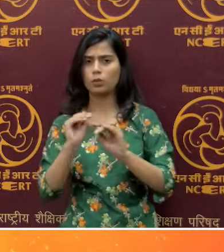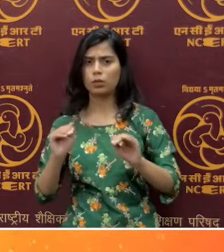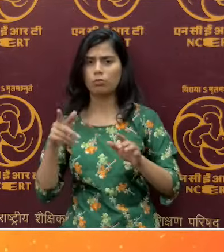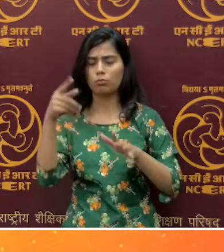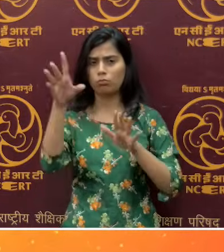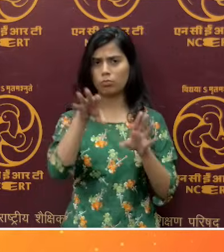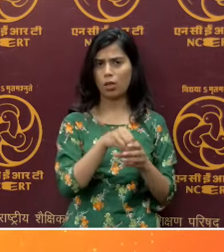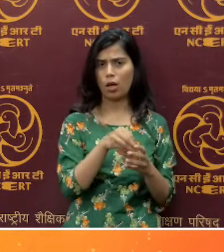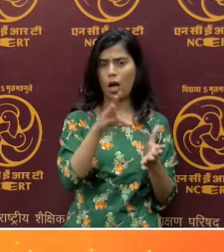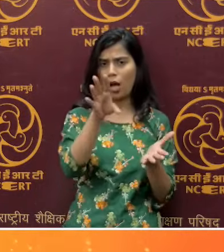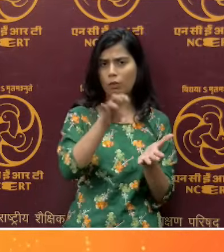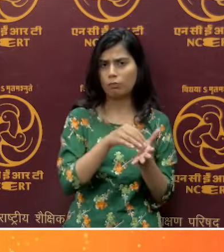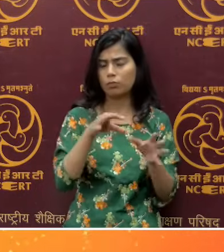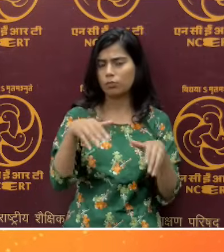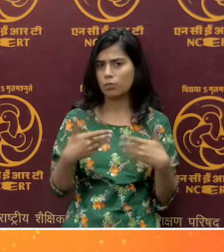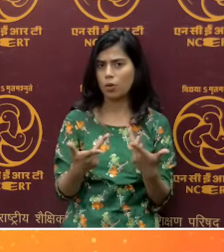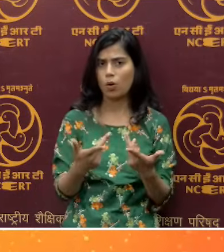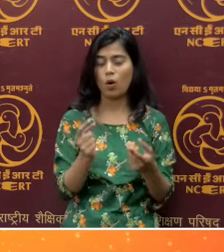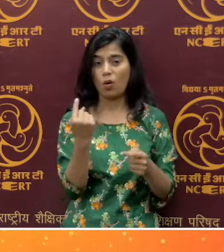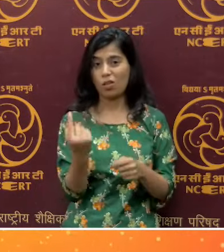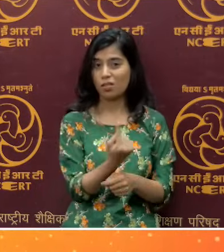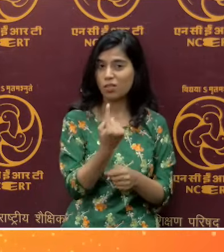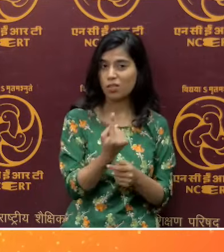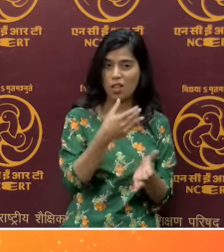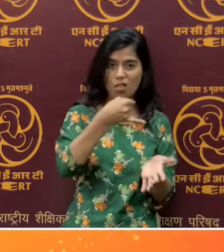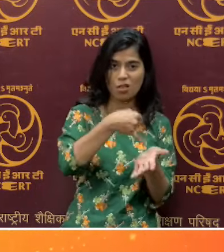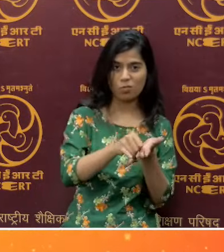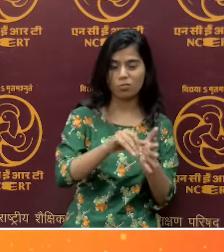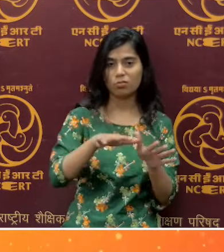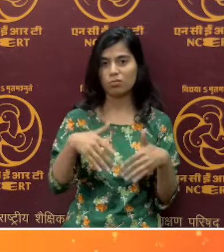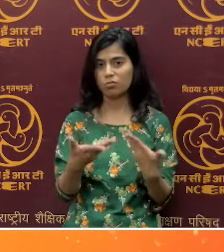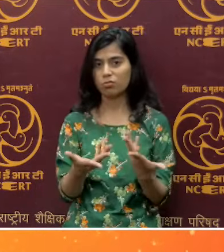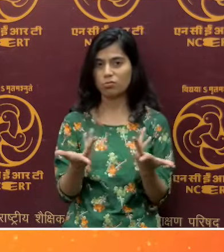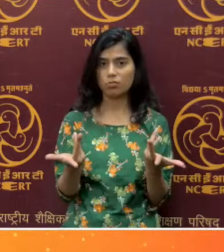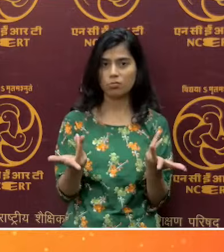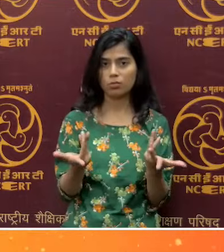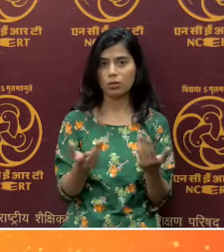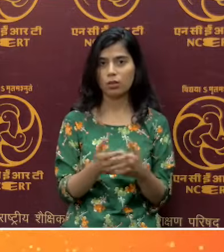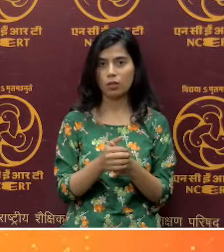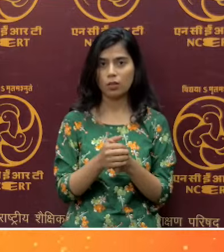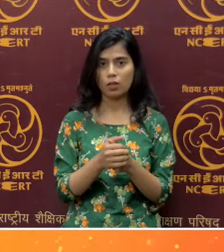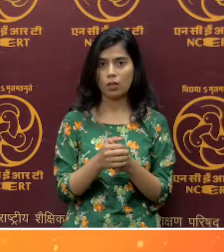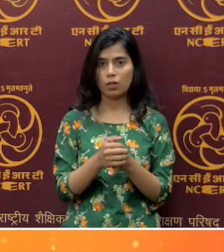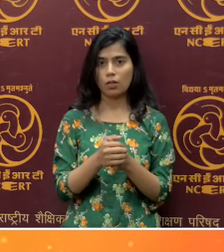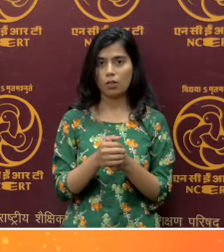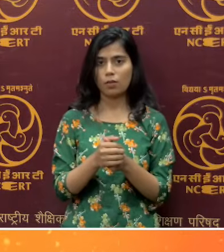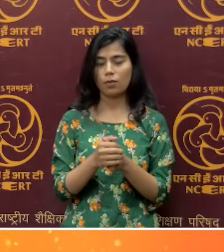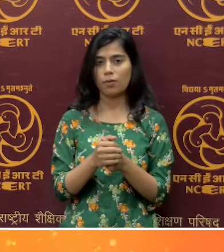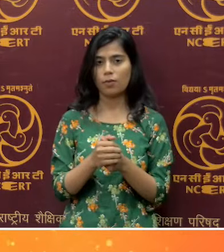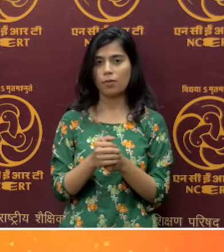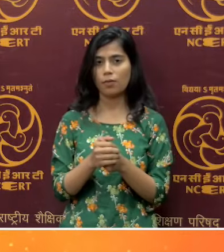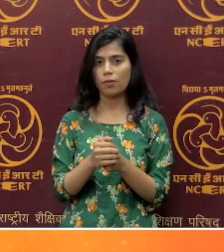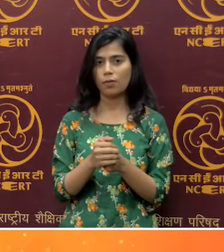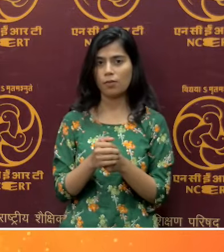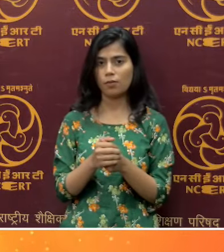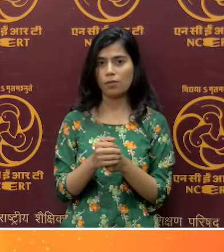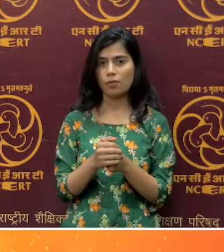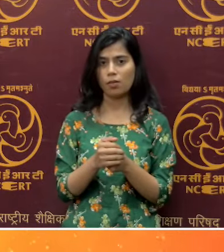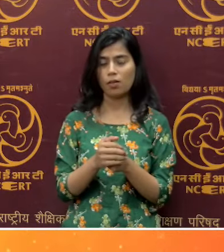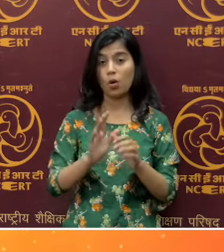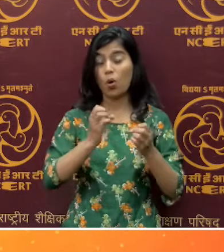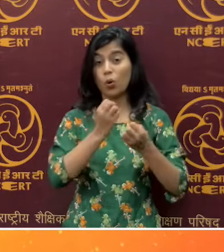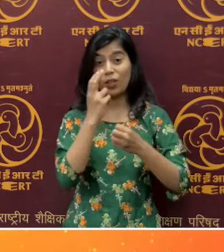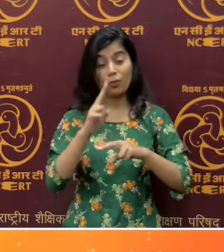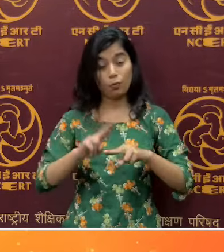you removing the student single, like a student Pooja is there, we can remove a particular student, or if we wanted to remove